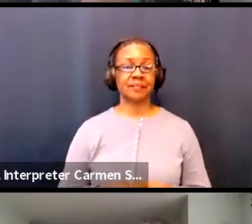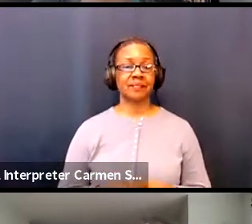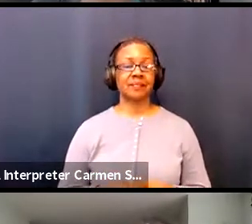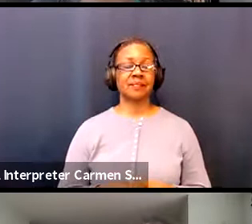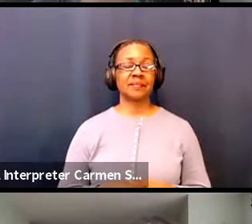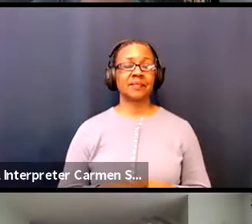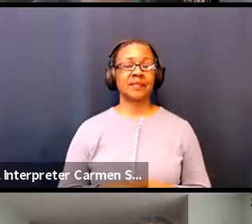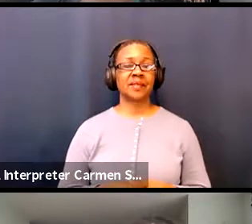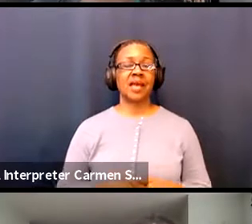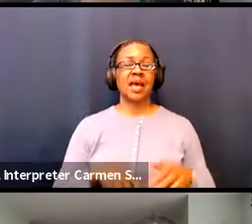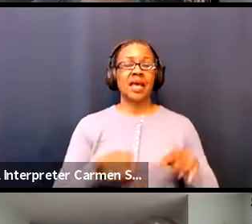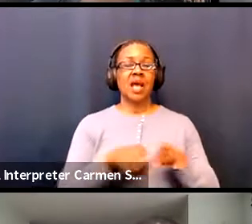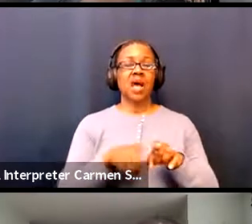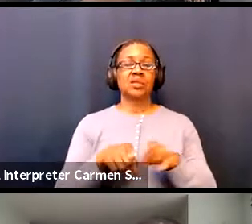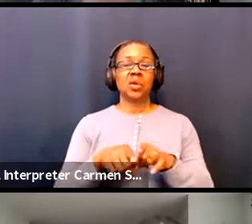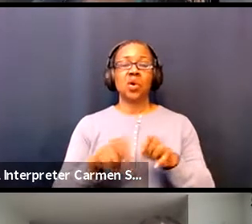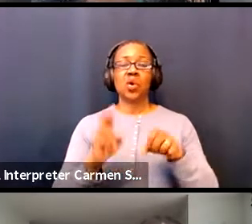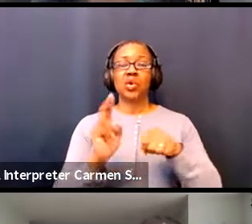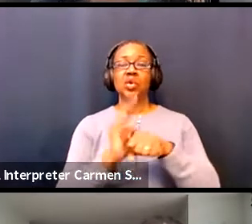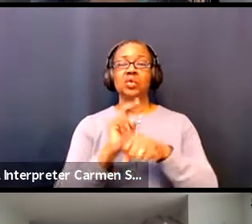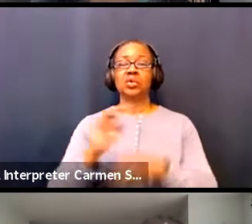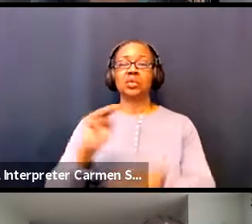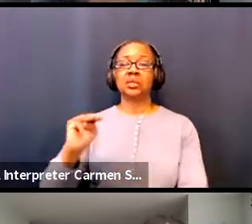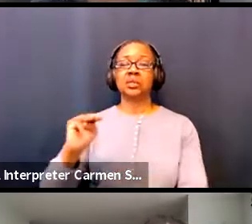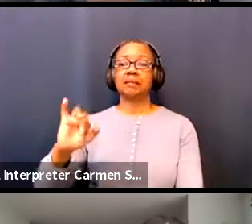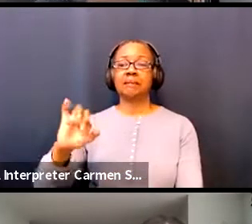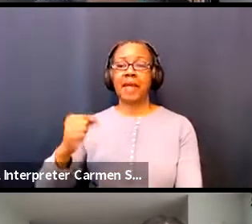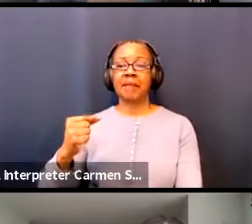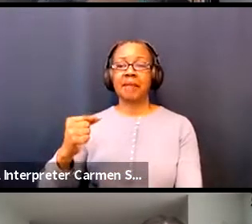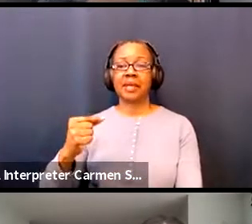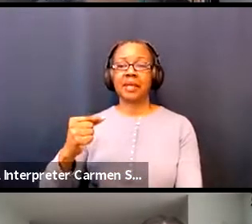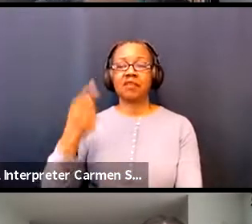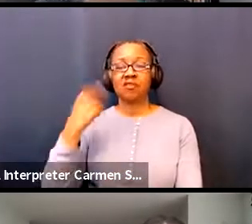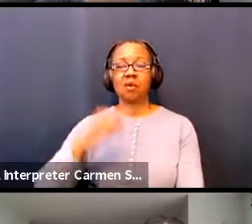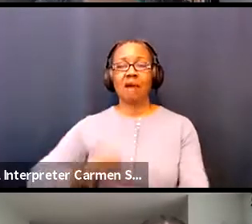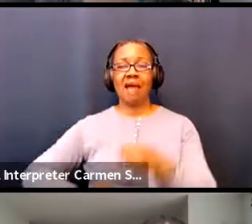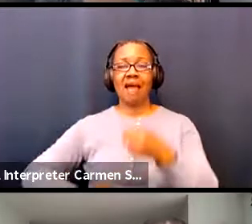And to be able to use mapping for advocacy